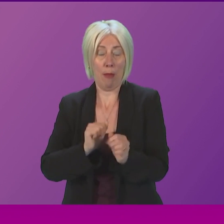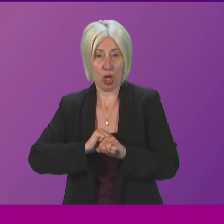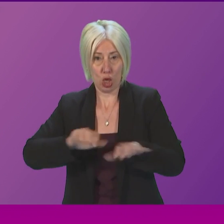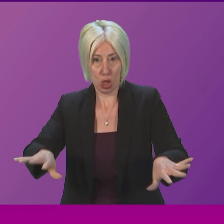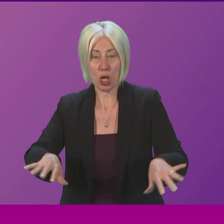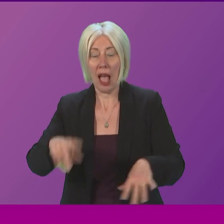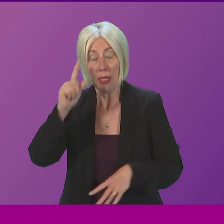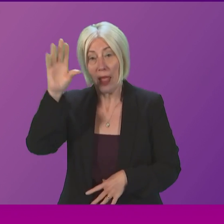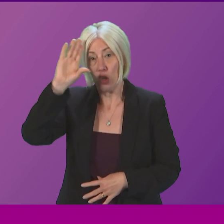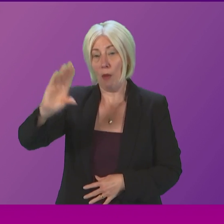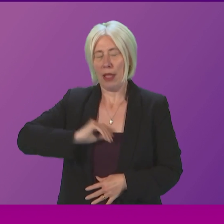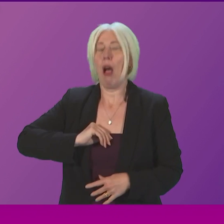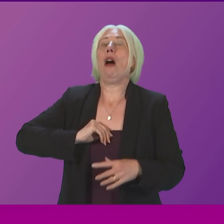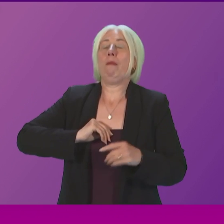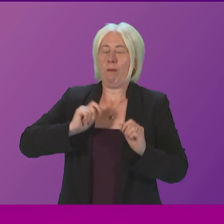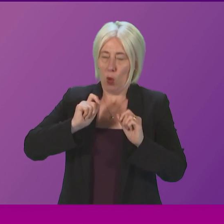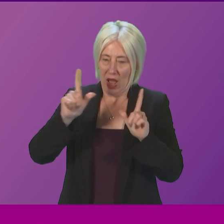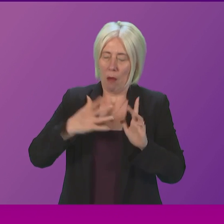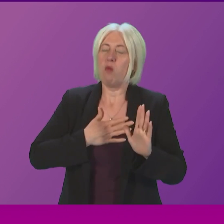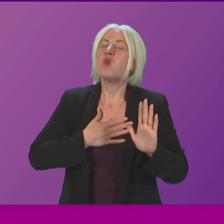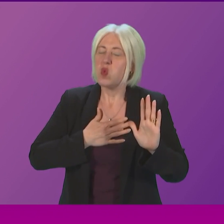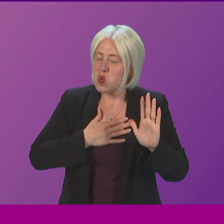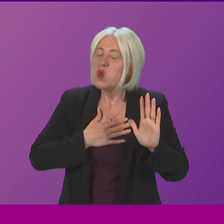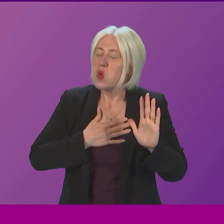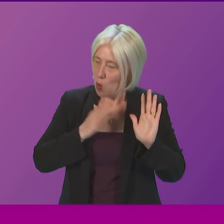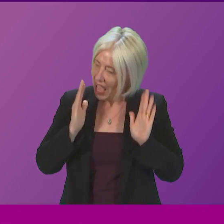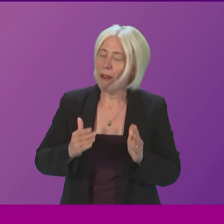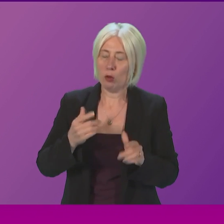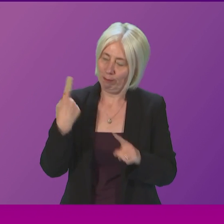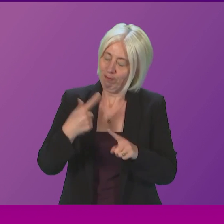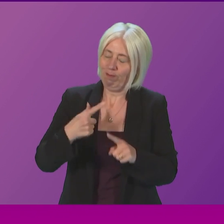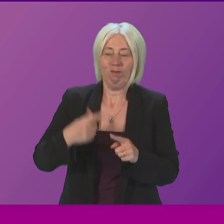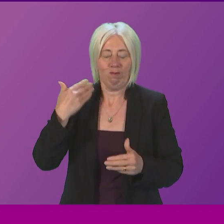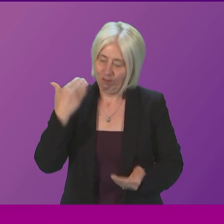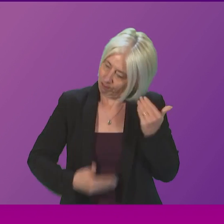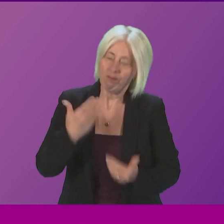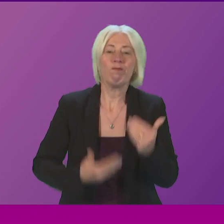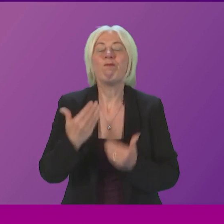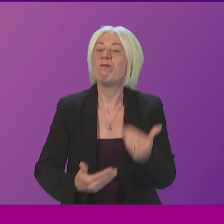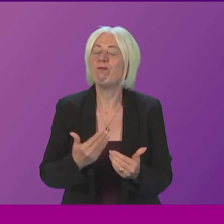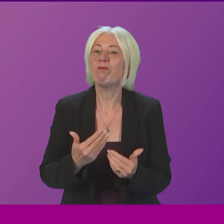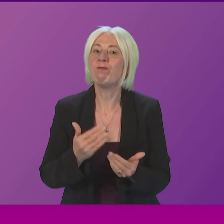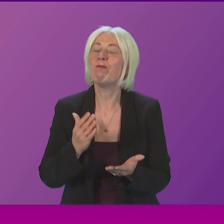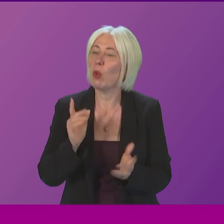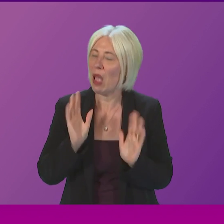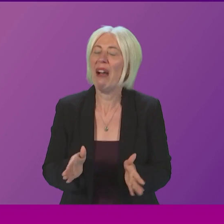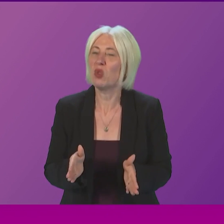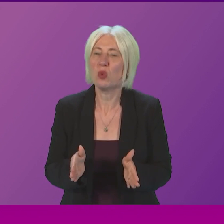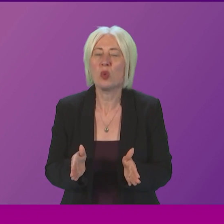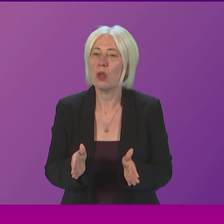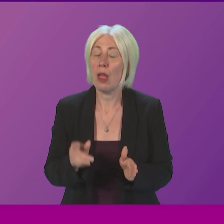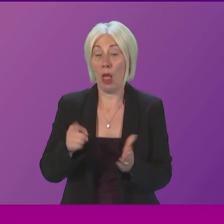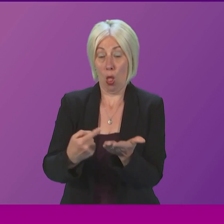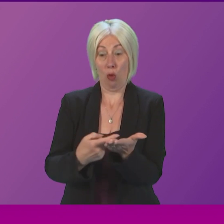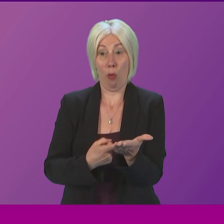I think, a reminder, a wake-up call, in fact, that we have to move with more urgency and with more pace. Now, that